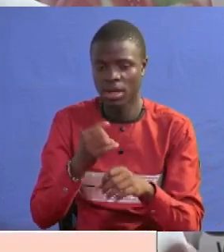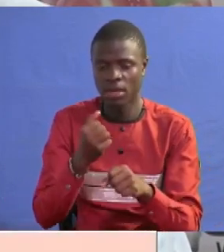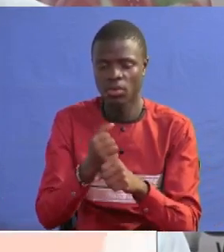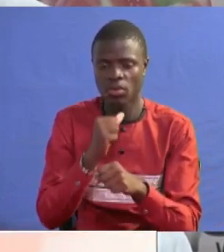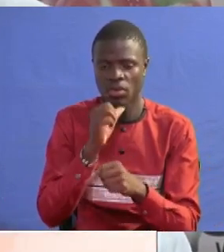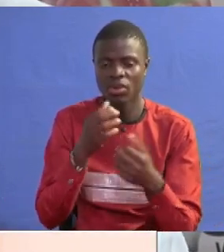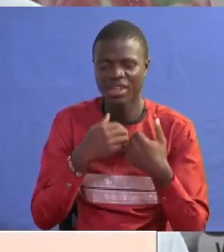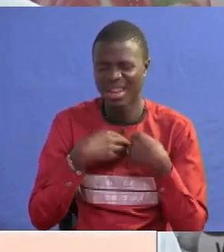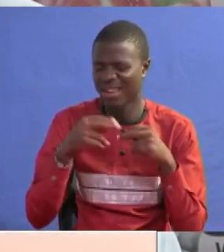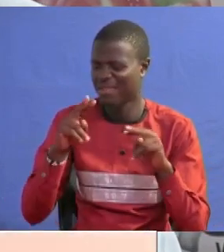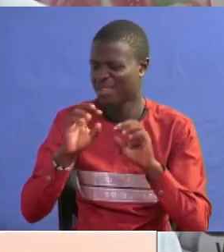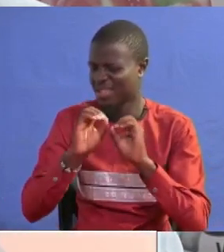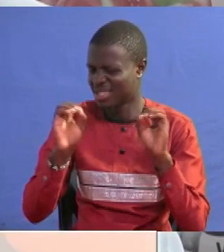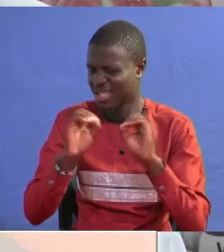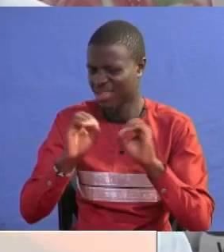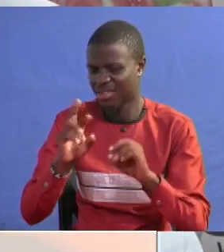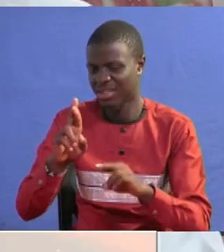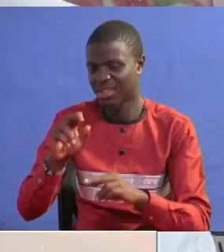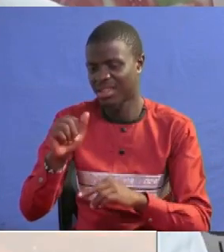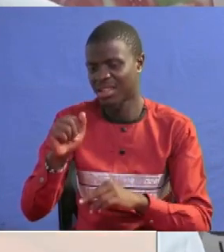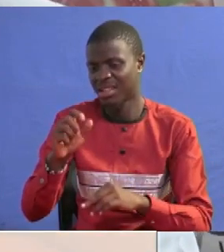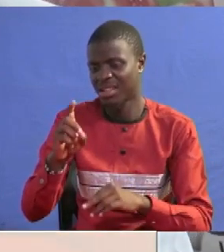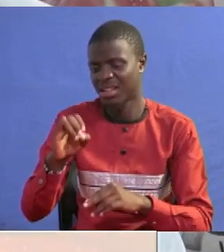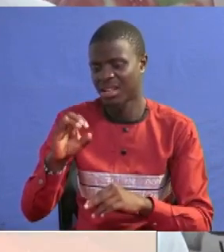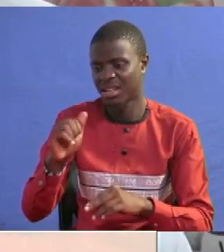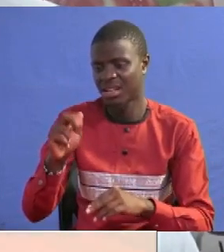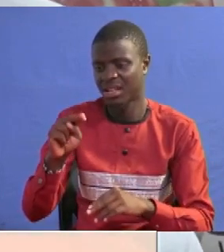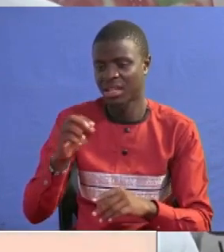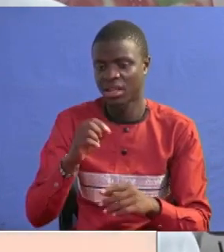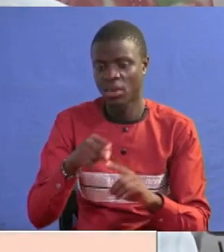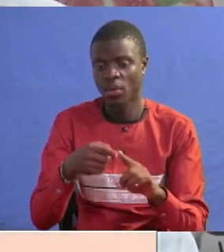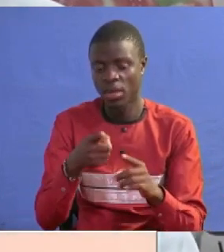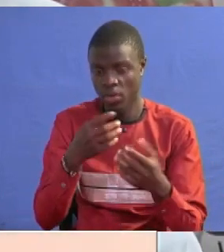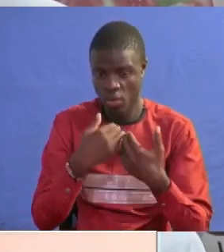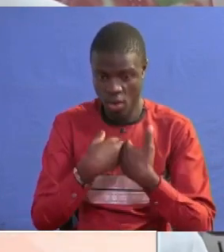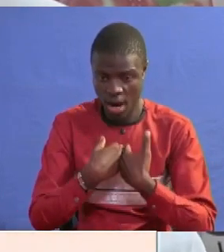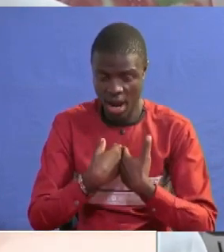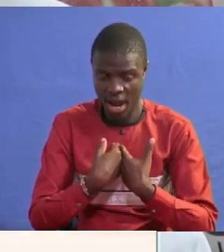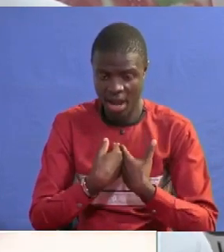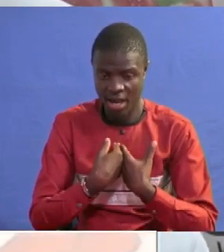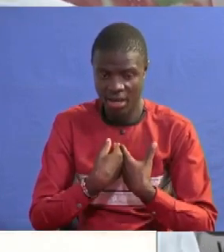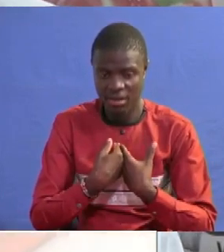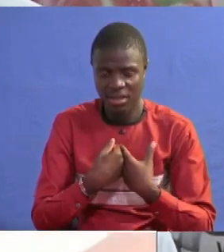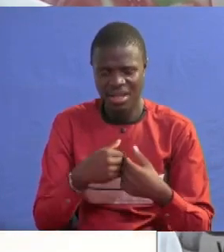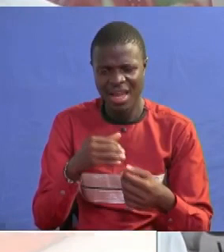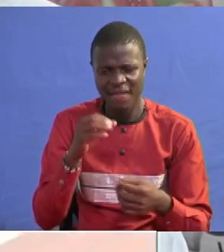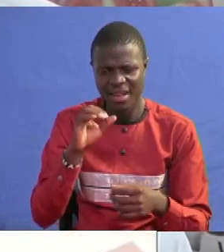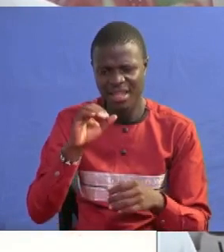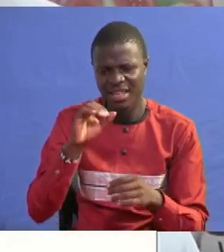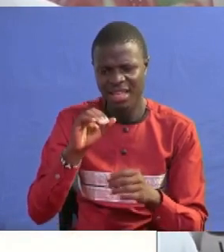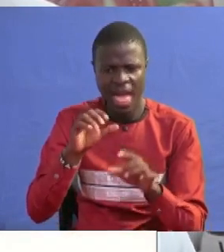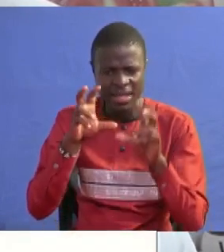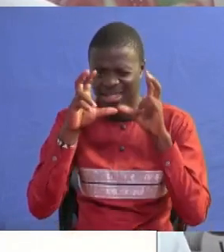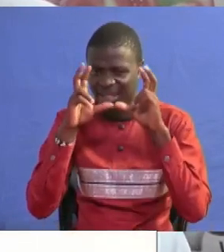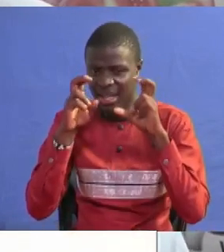any radiation. A pregnant woman gets it. And so when you do an ultrasound, you'll